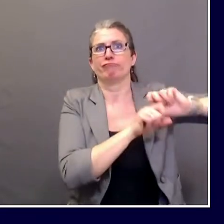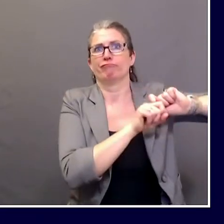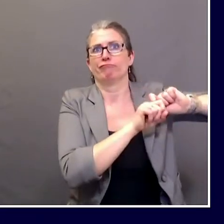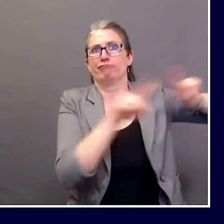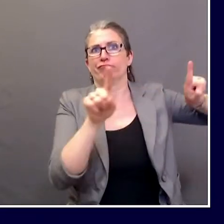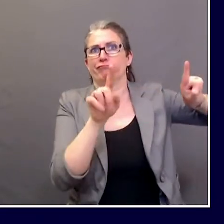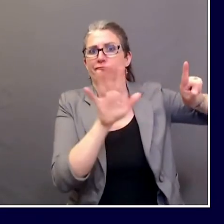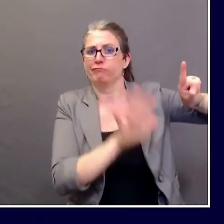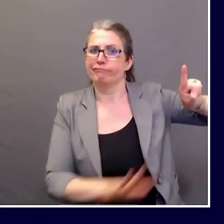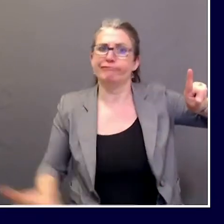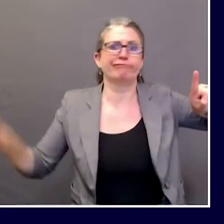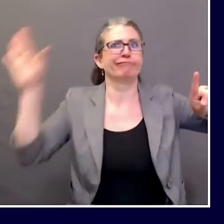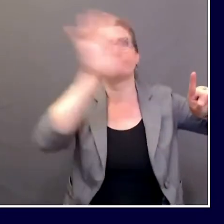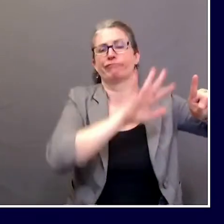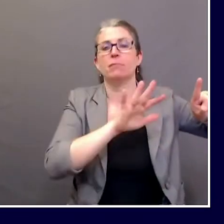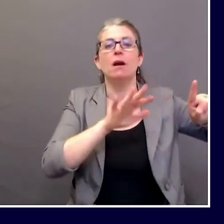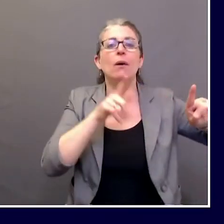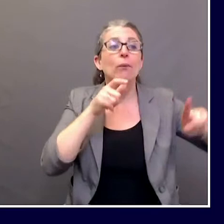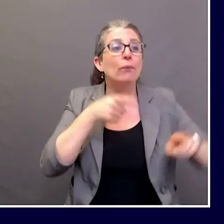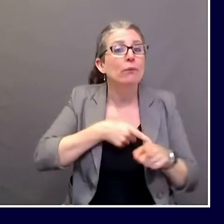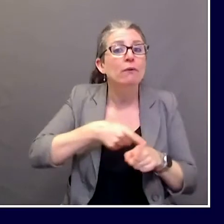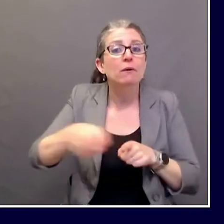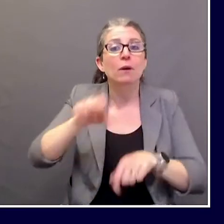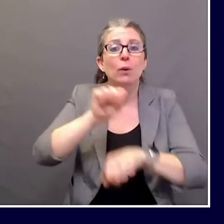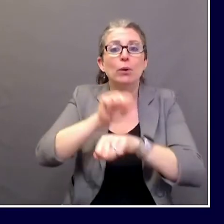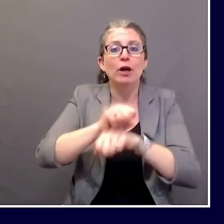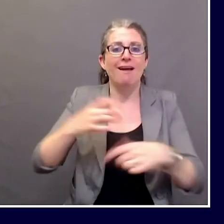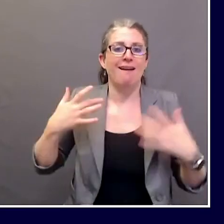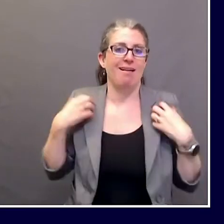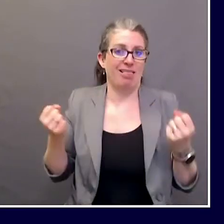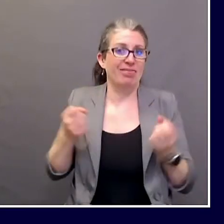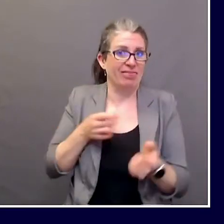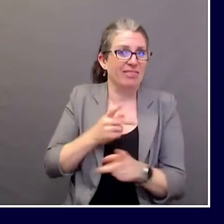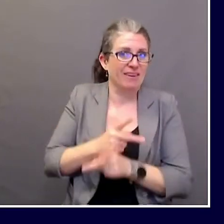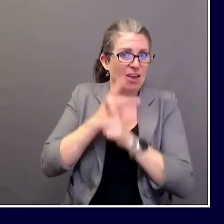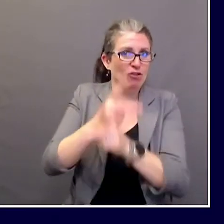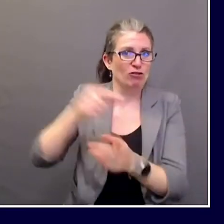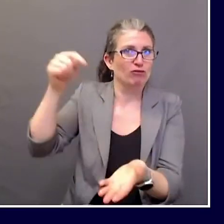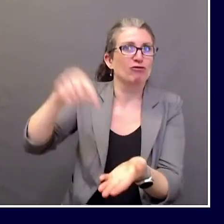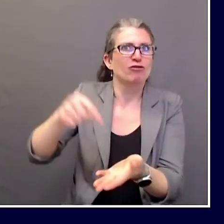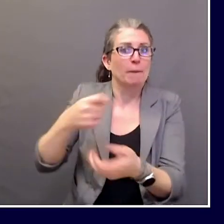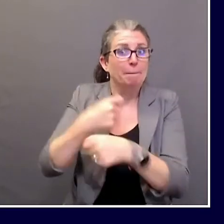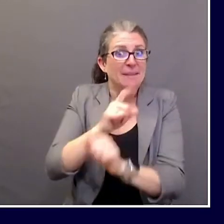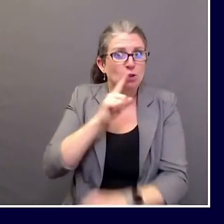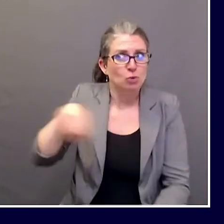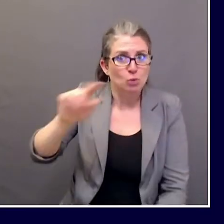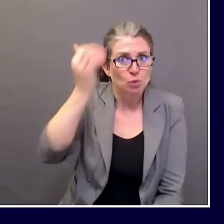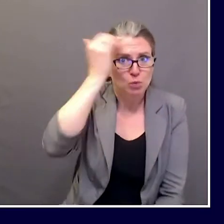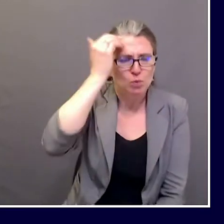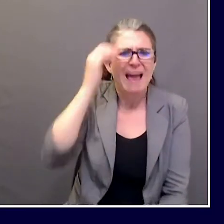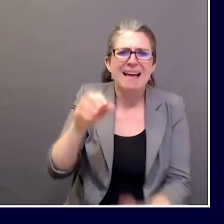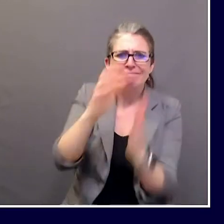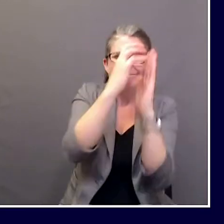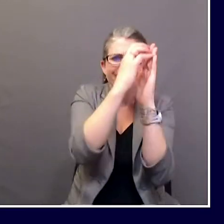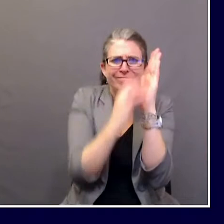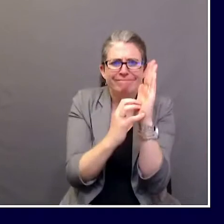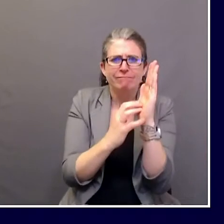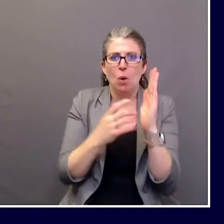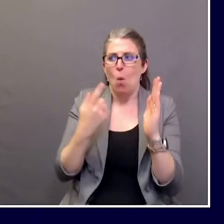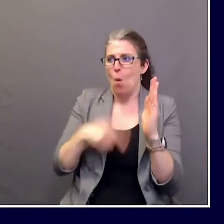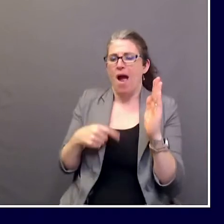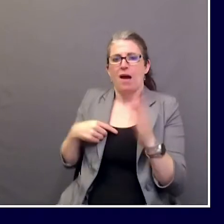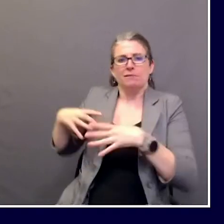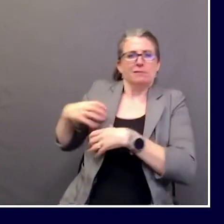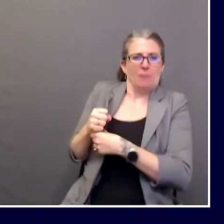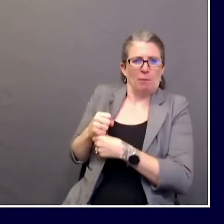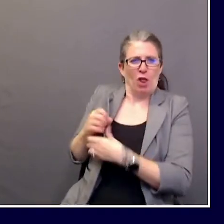Maine to let them know what we know about the situation right now. In addition, Commissioner Wambrew and Governor Mills and I